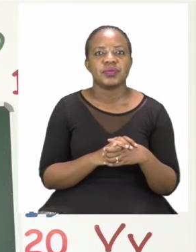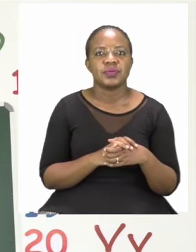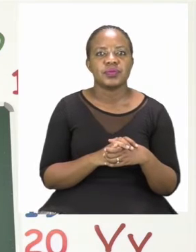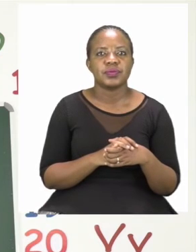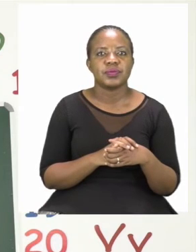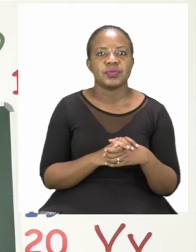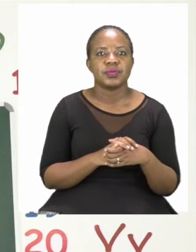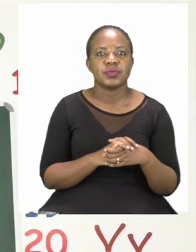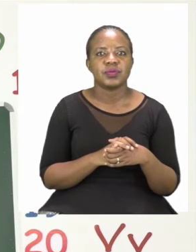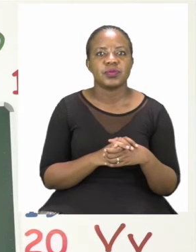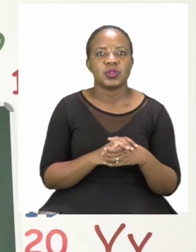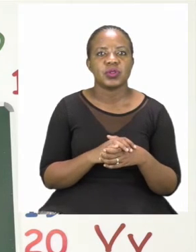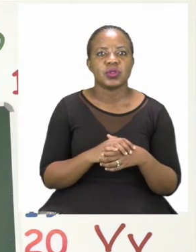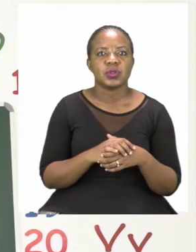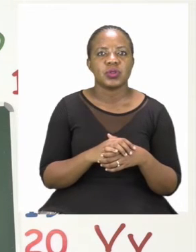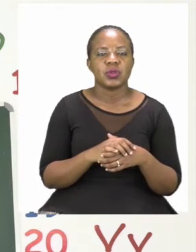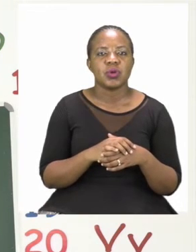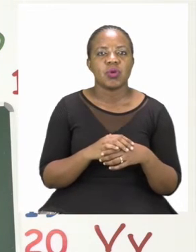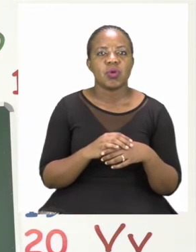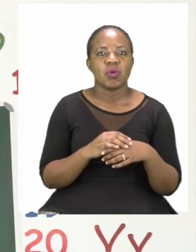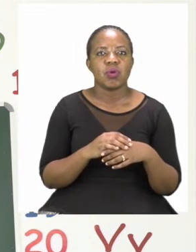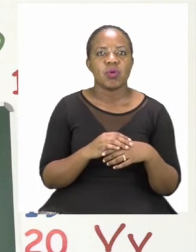1, 2,